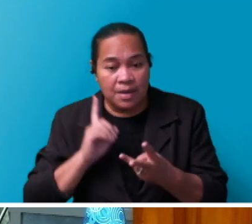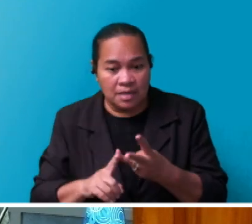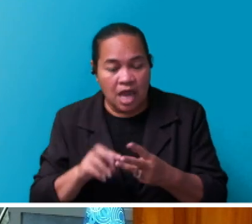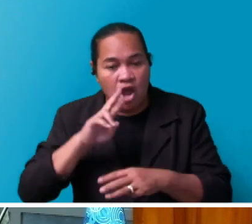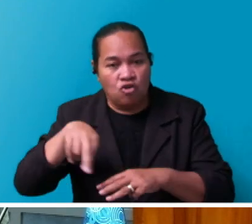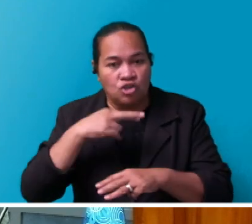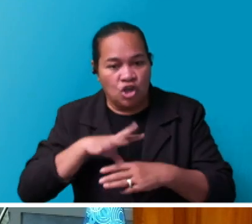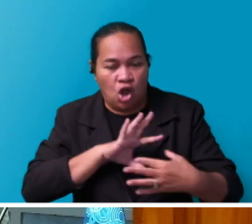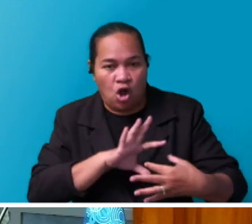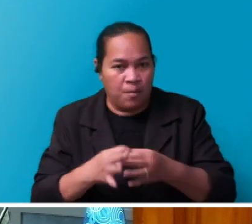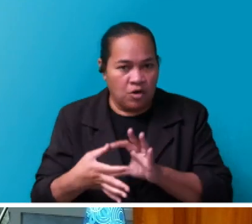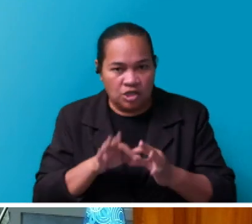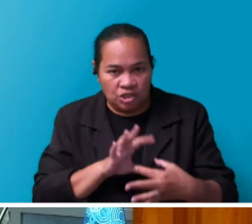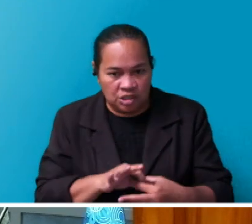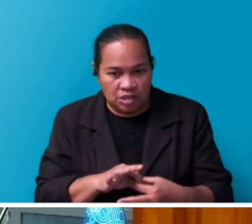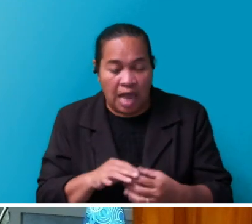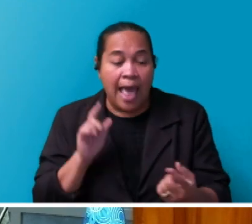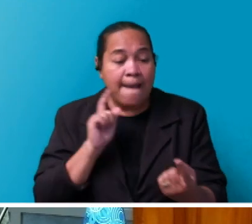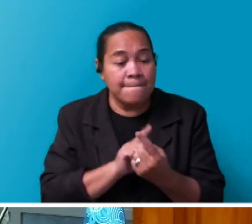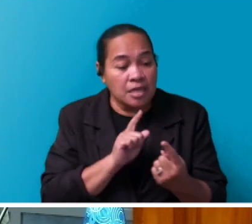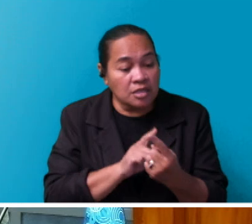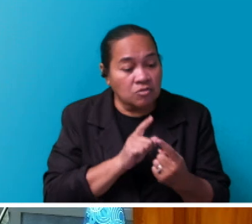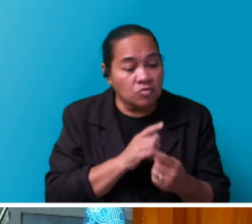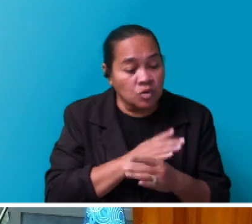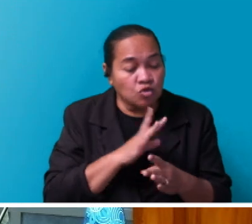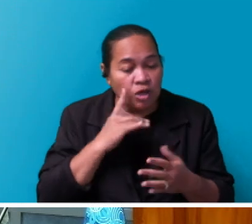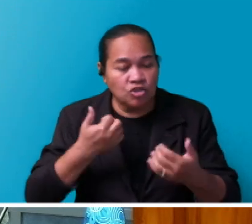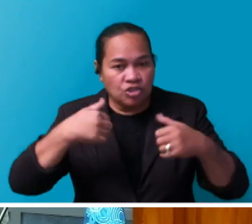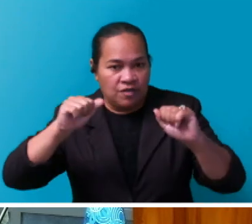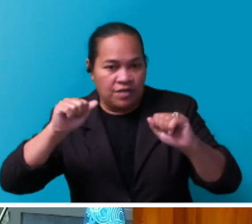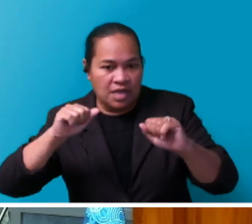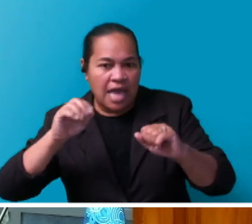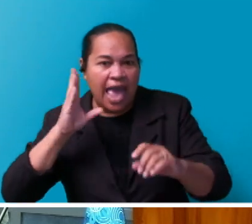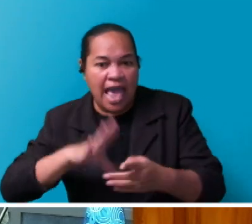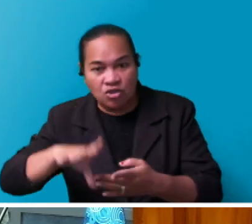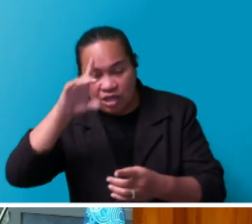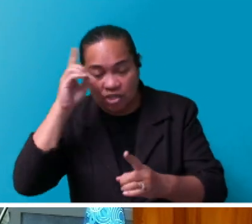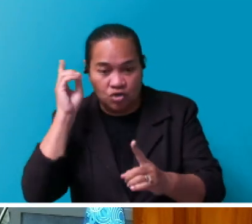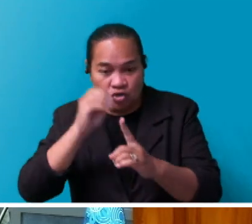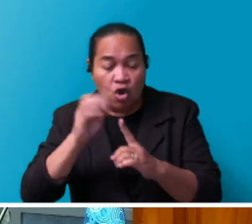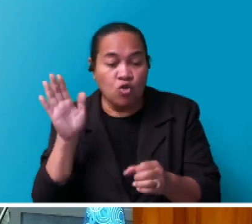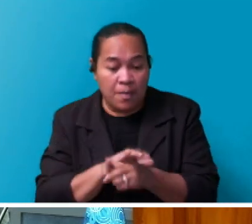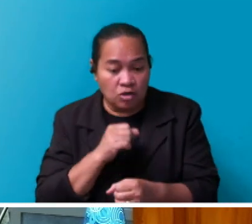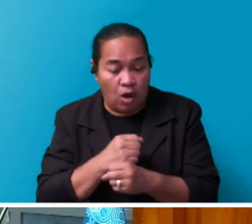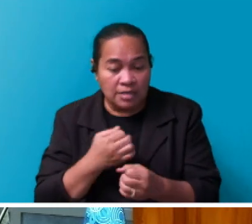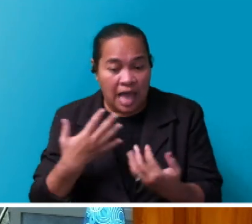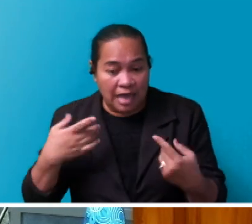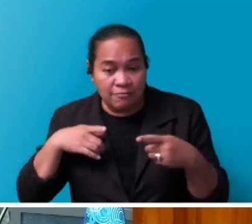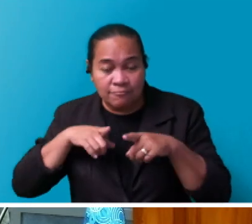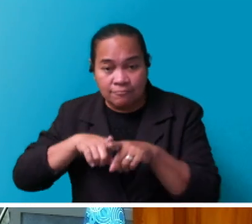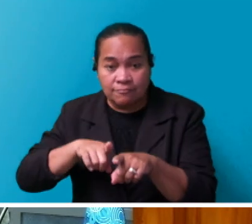regional cooperation. The meeting will work towards achieving educational goals and ensuring the alignment of efforts across the